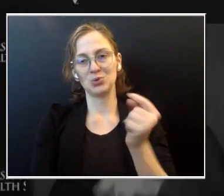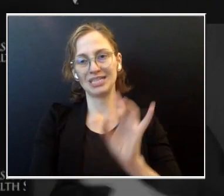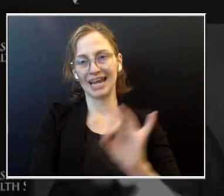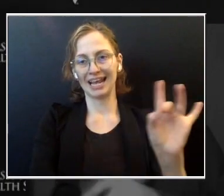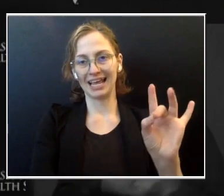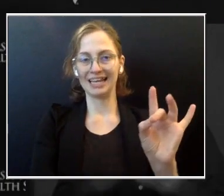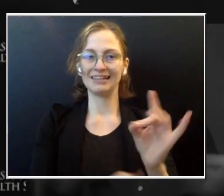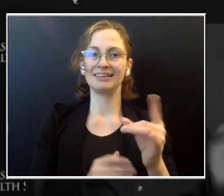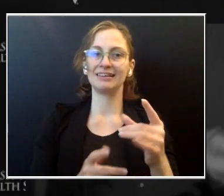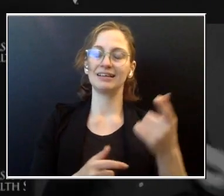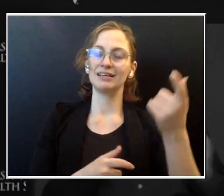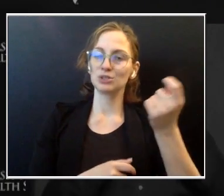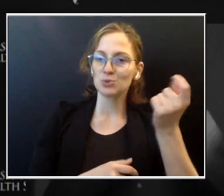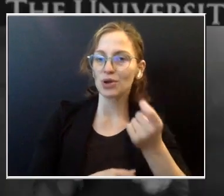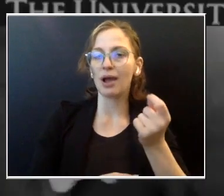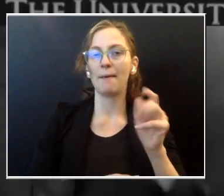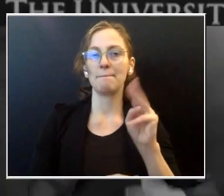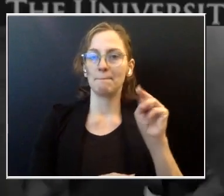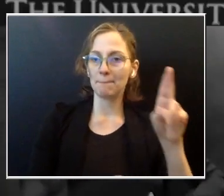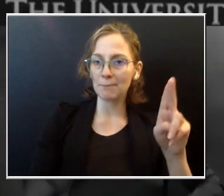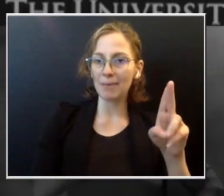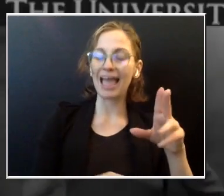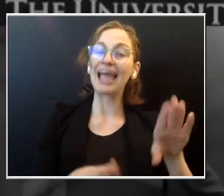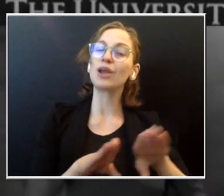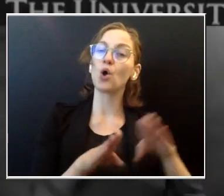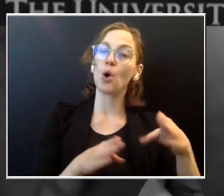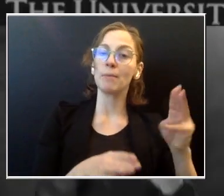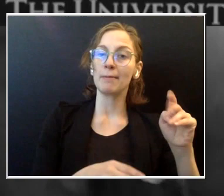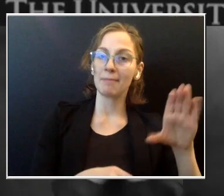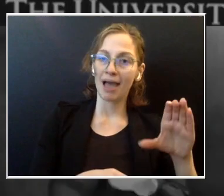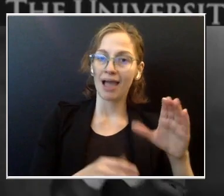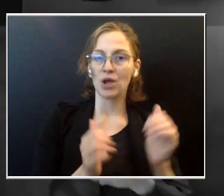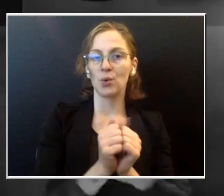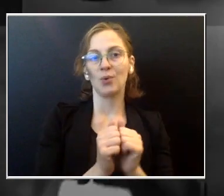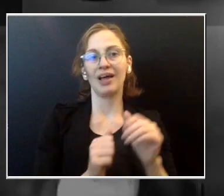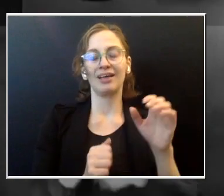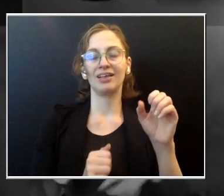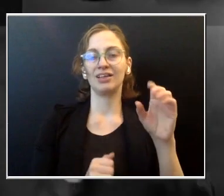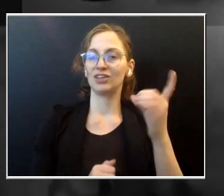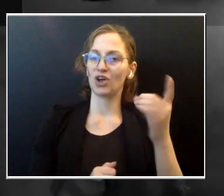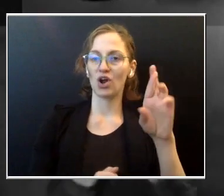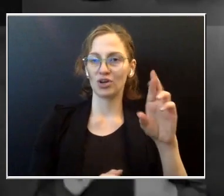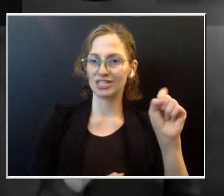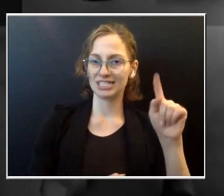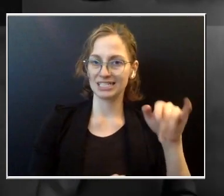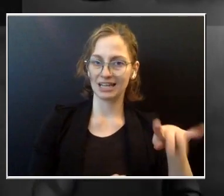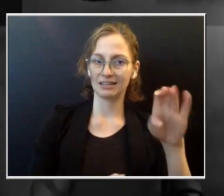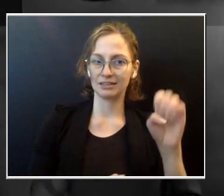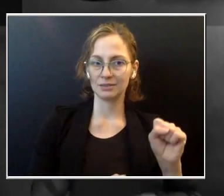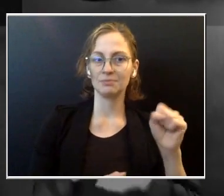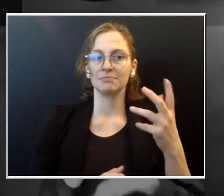Open Mics with Dr. Stites podcasts. Now, everywhere podcasts are available.